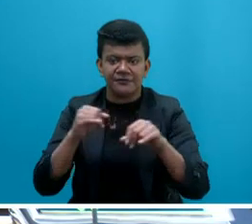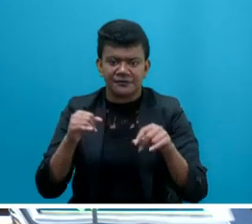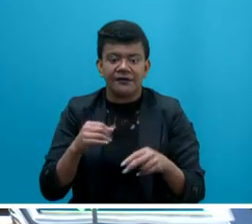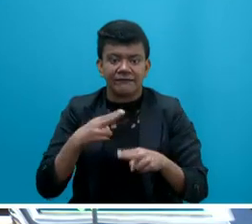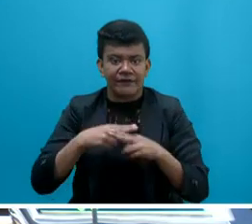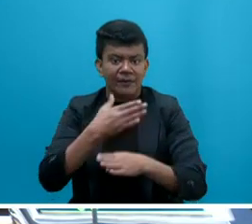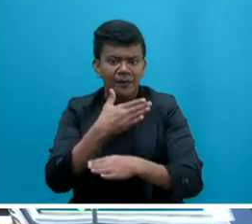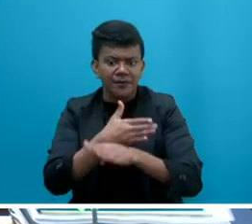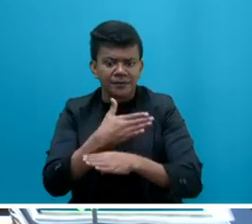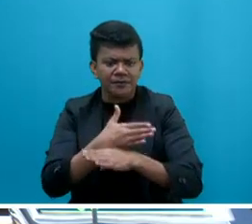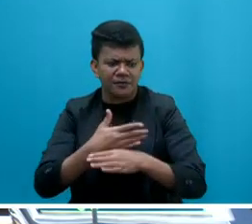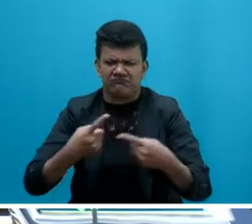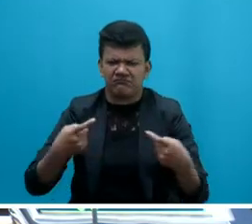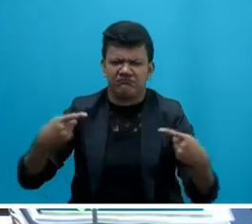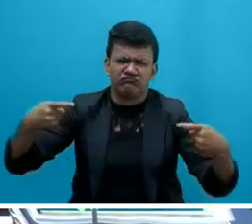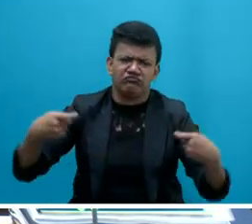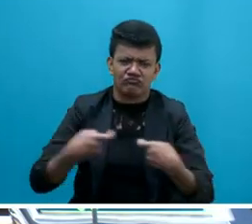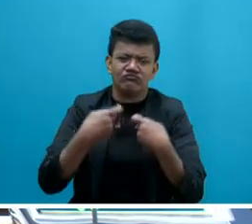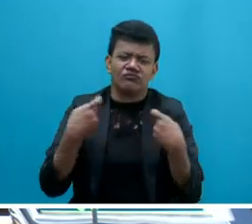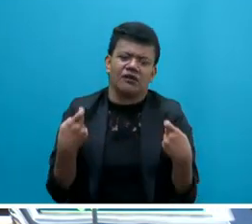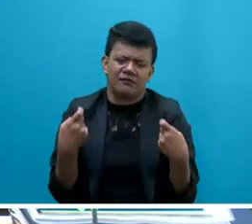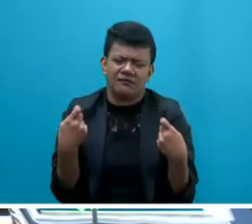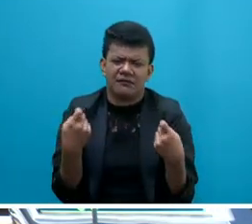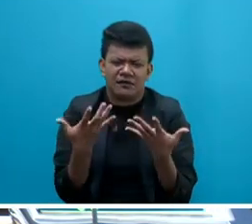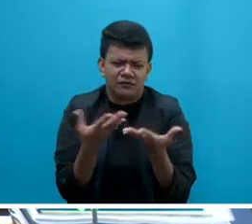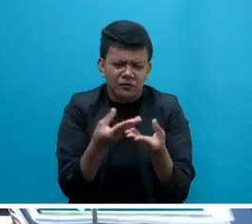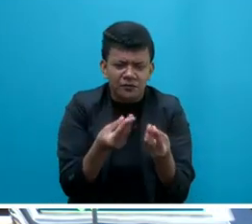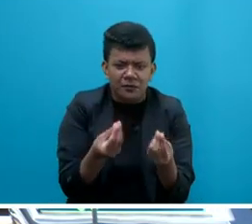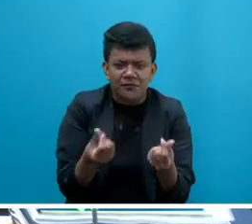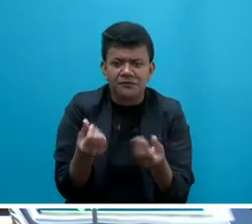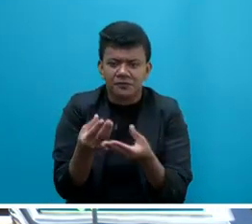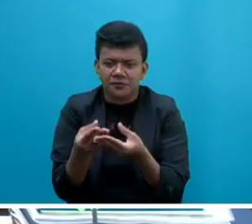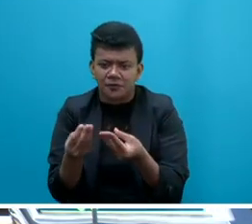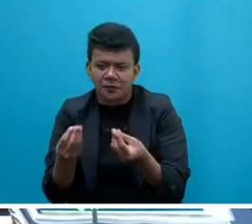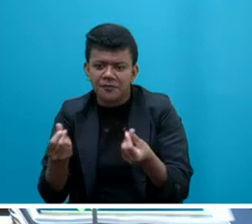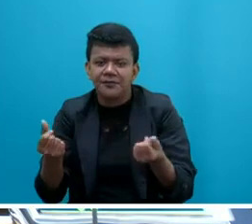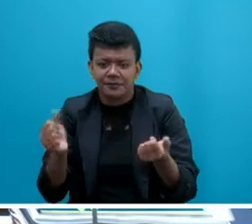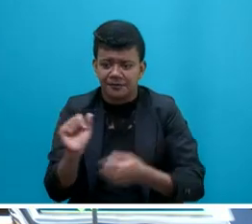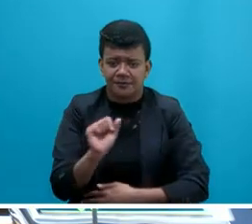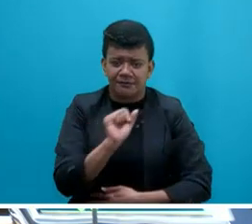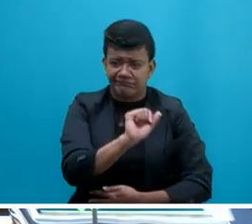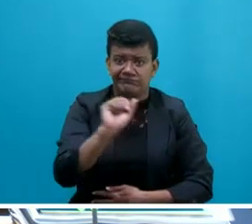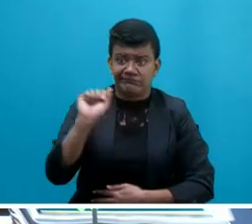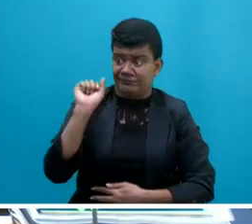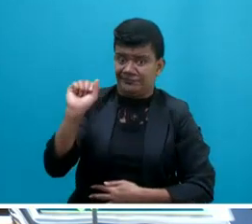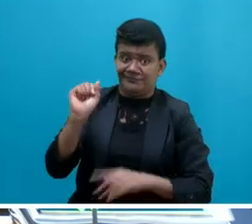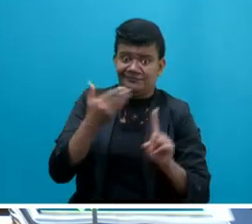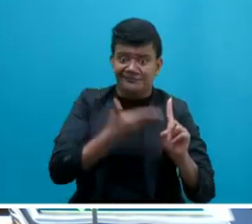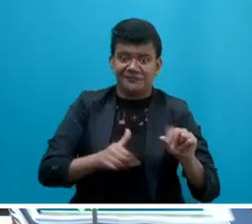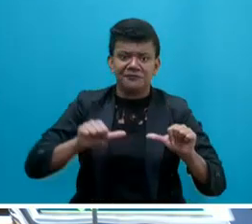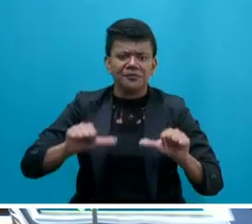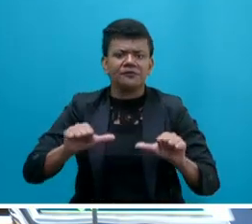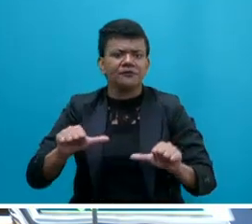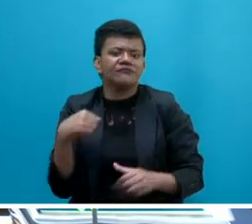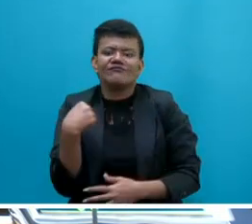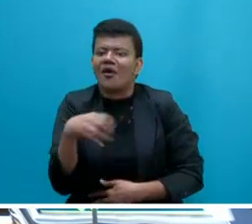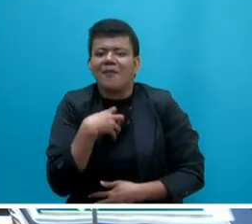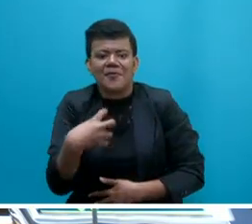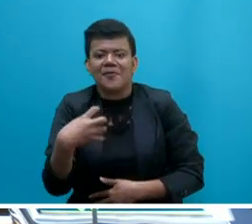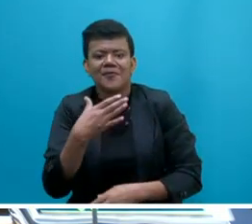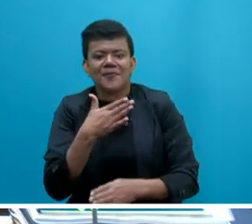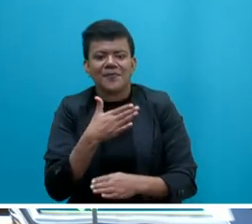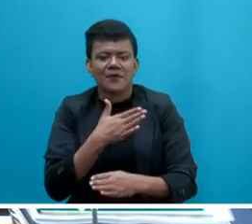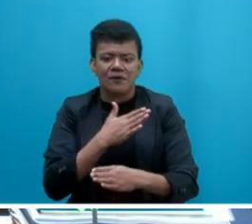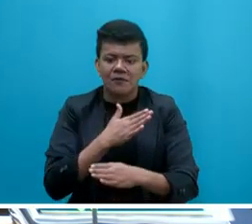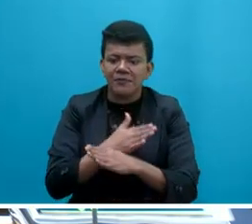head-on. Mr. Speaker, His Excellency noted that there was no more work to be done, that we needed to turn our